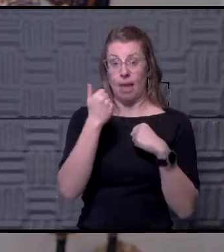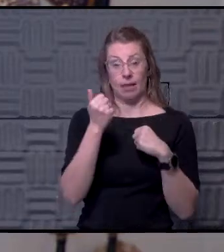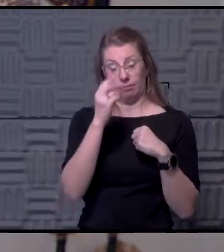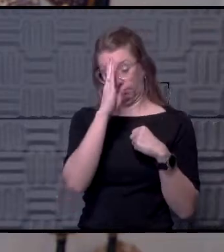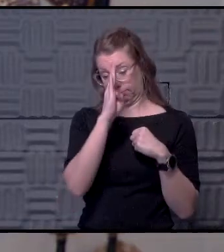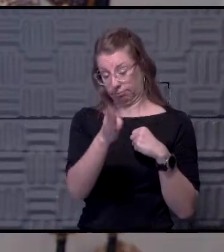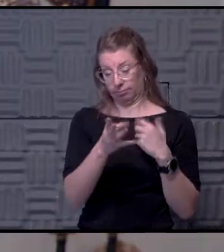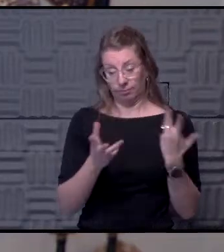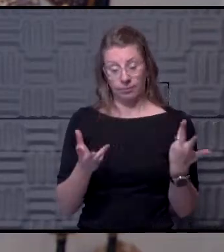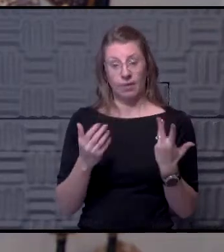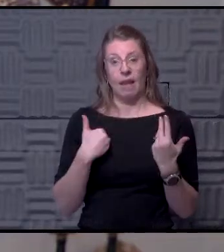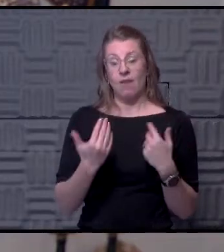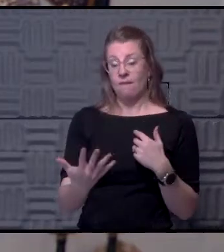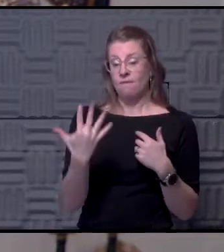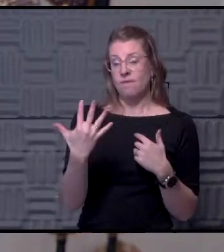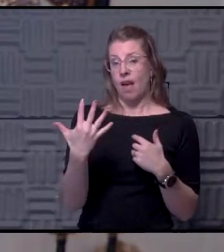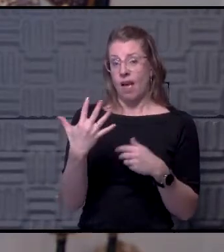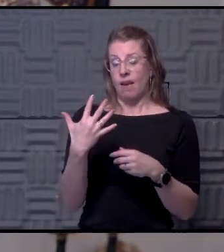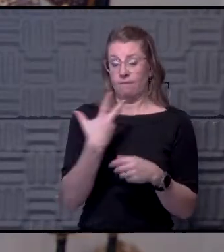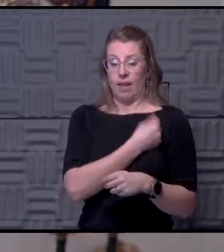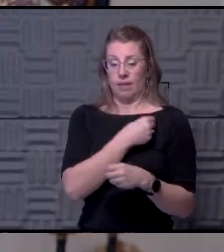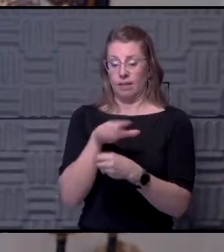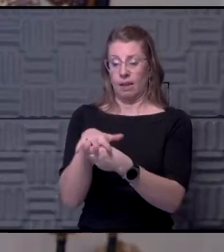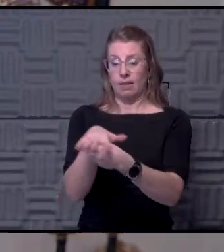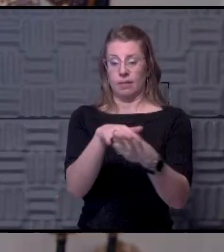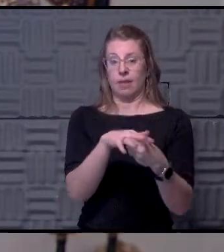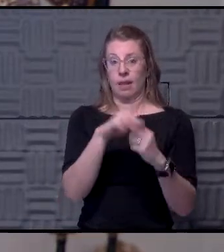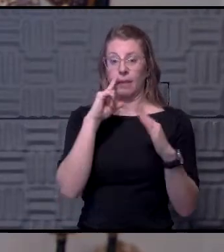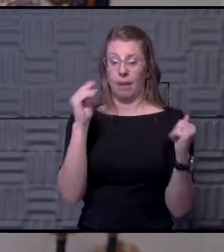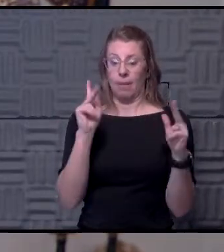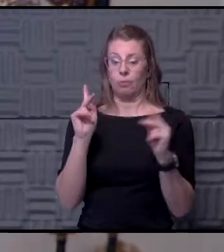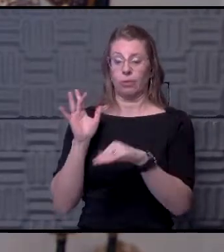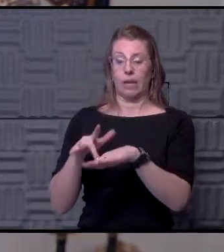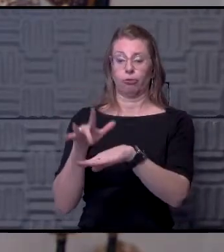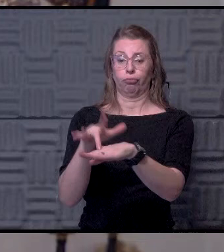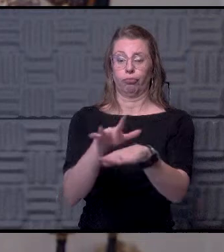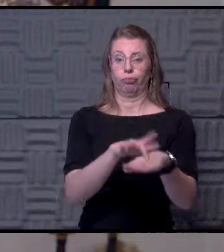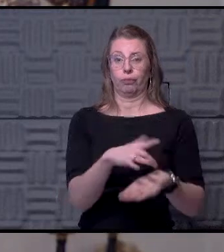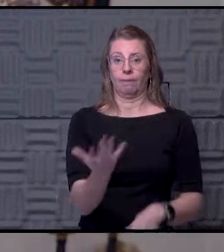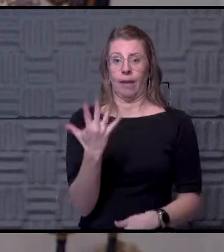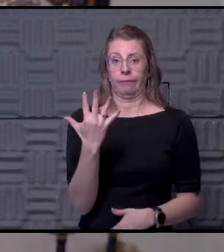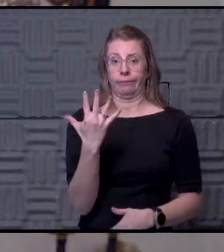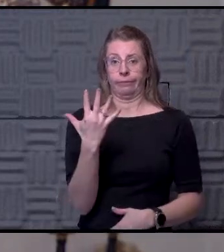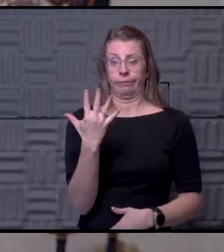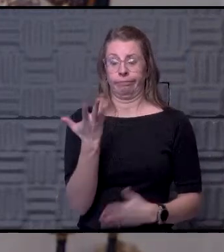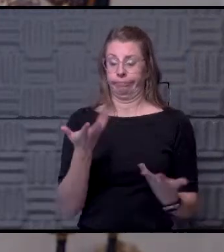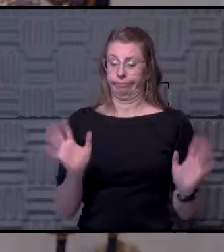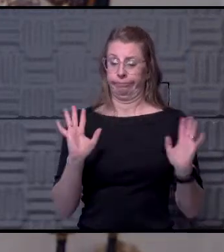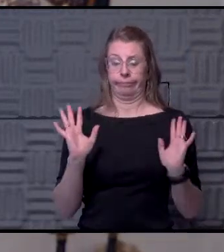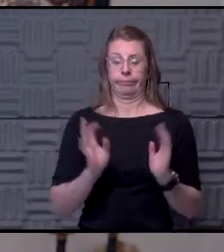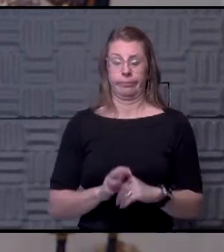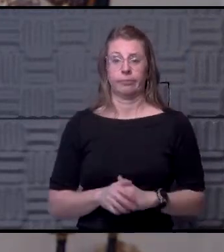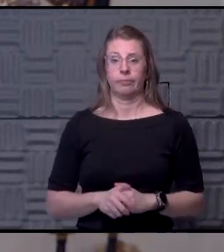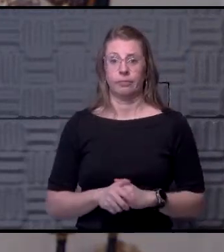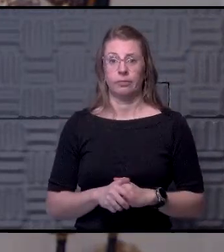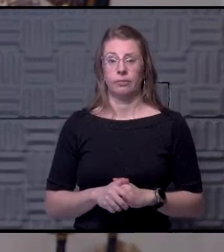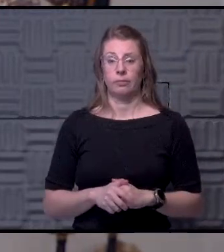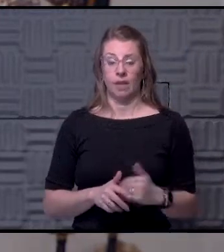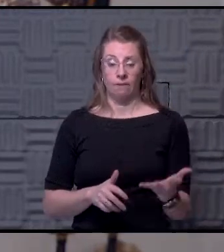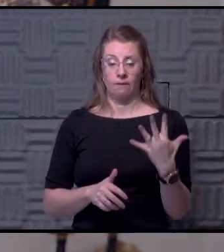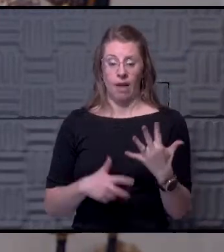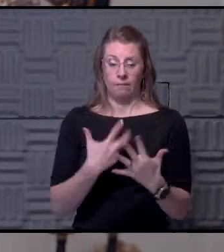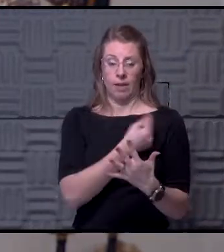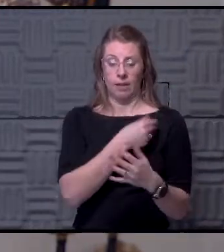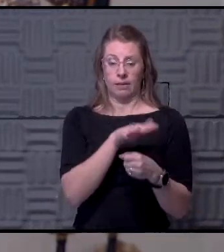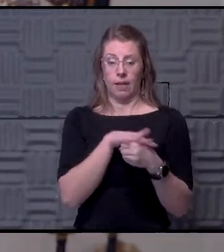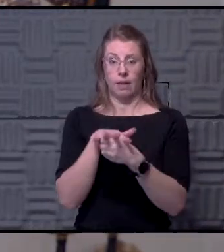They have 5 vaccinating sites, and they expect people to go to those 5 vaccinating sites. And when you only have 5 vaccinating